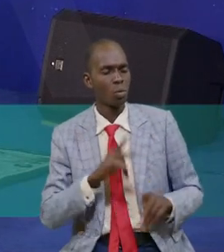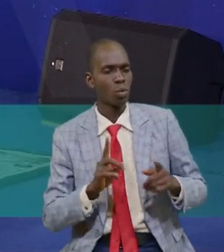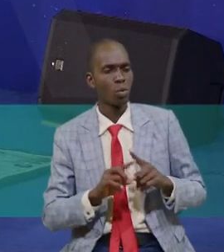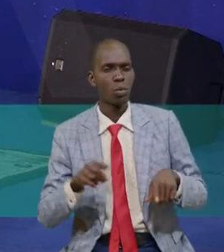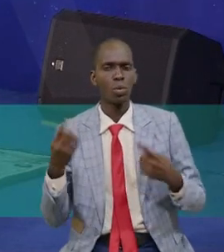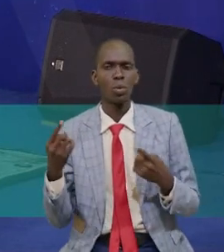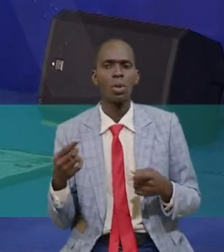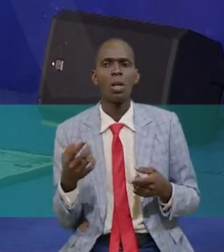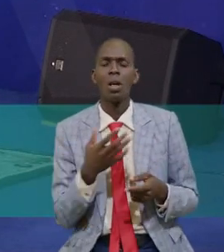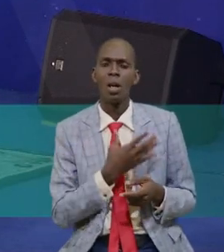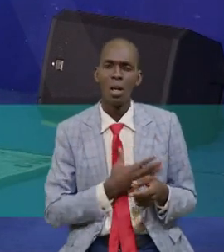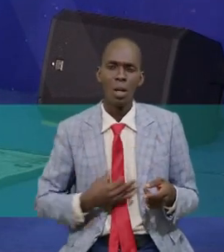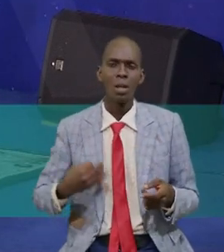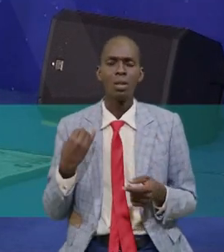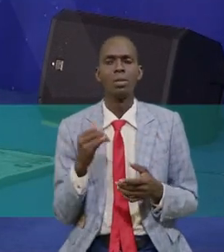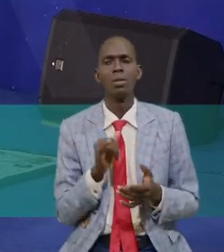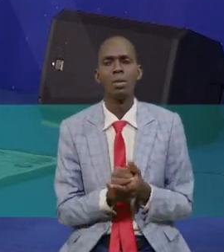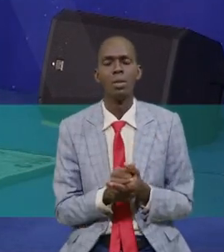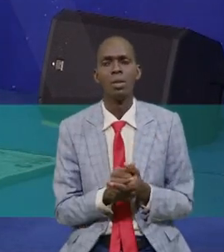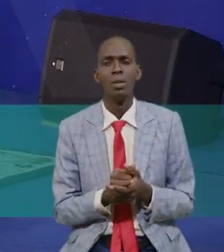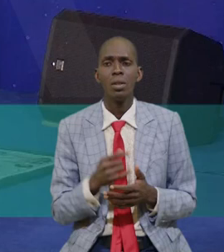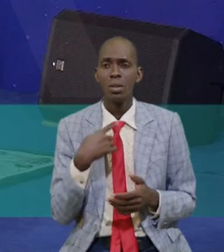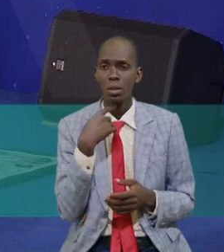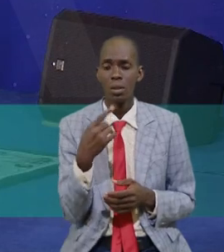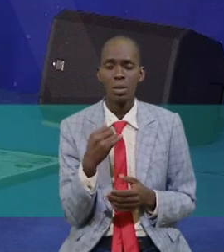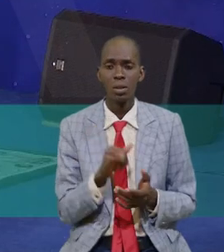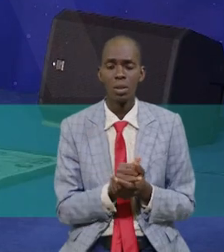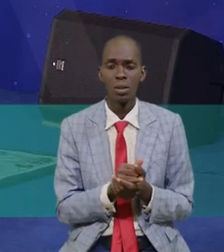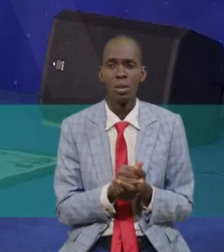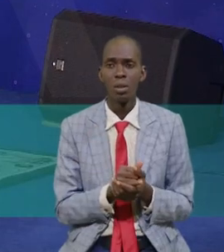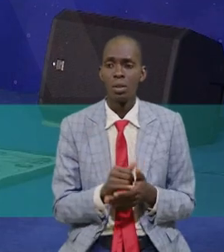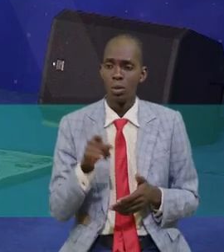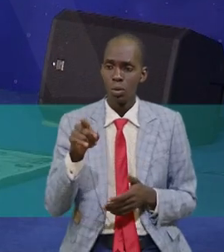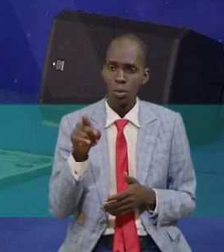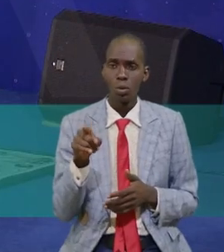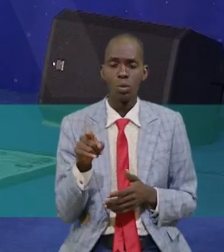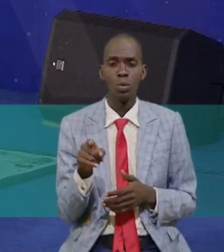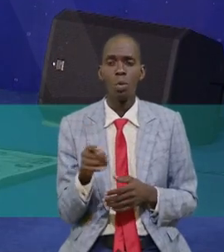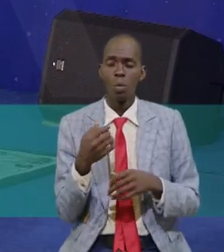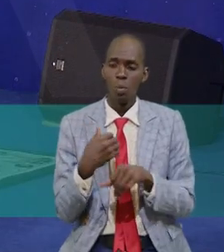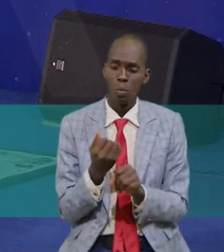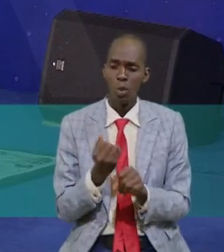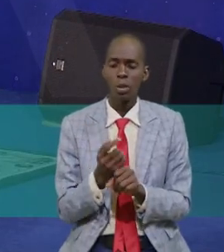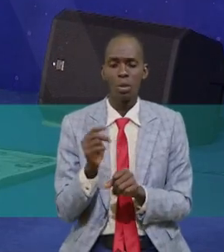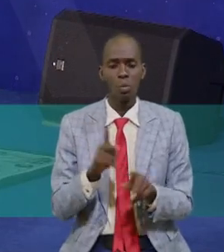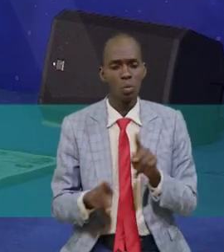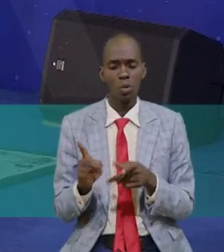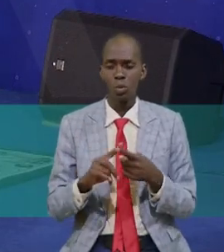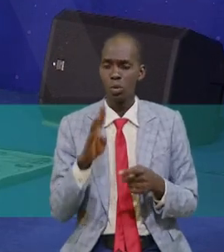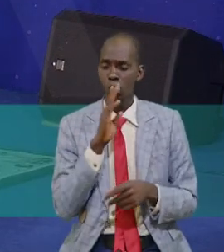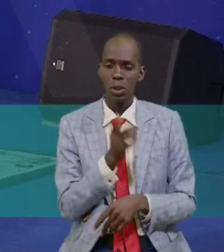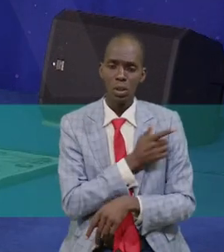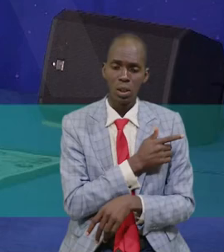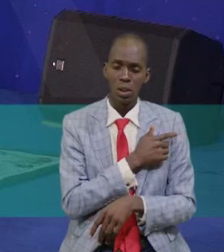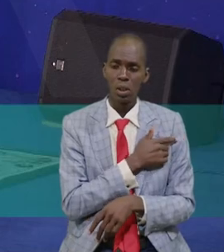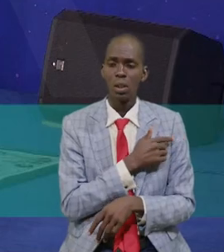the people from their work. You want them lazy. I want them to build for me. And you are saying